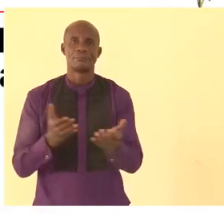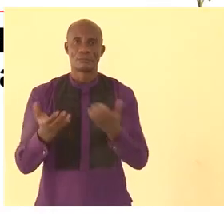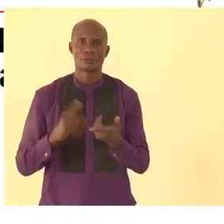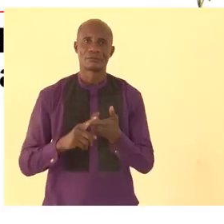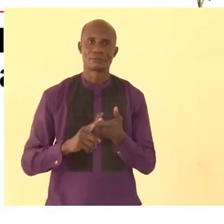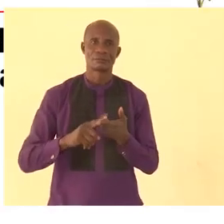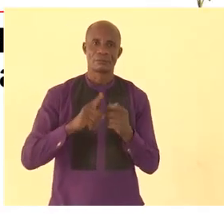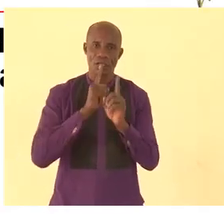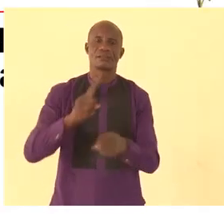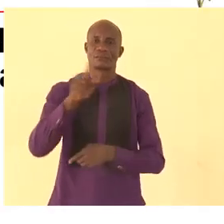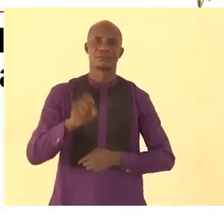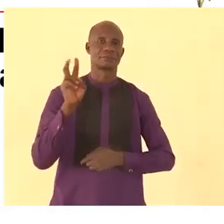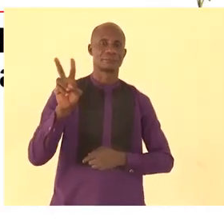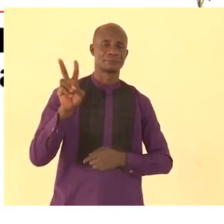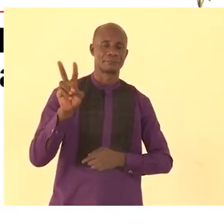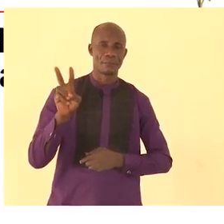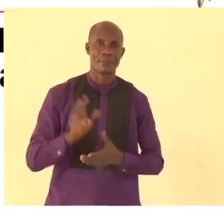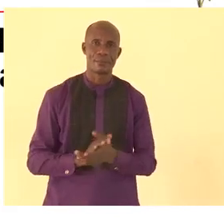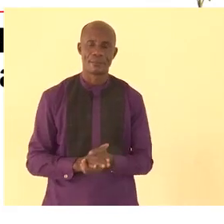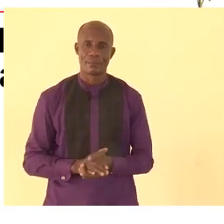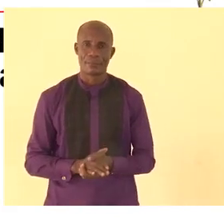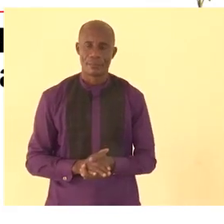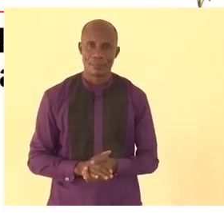I want to answer question two.